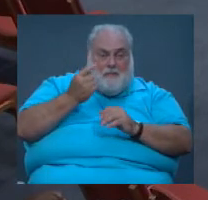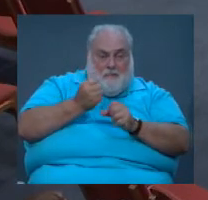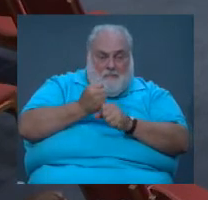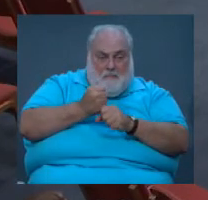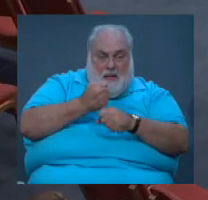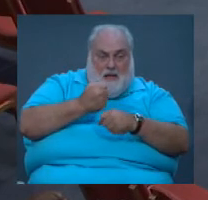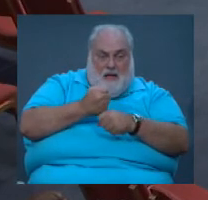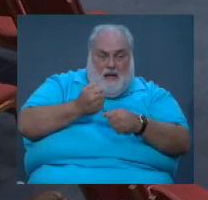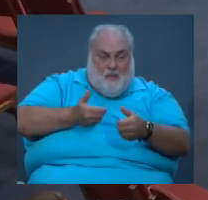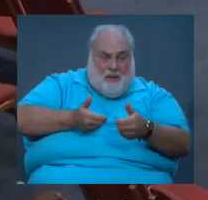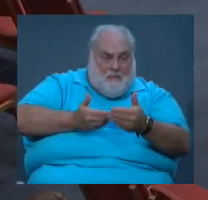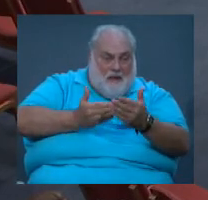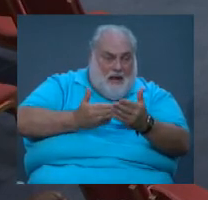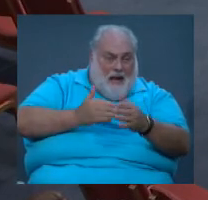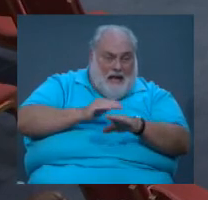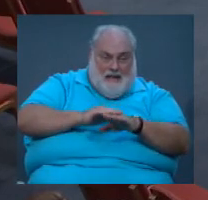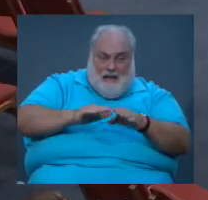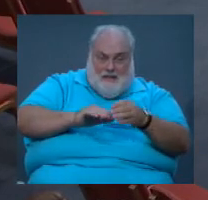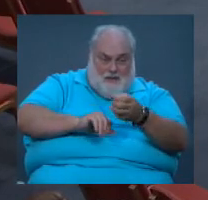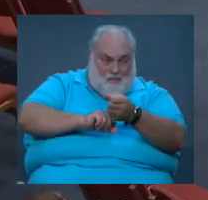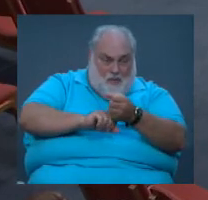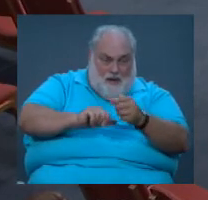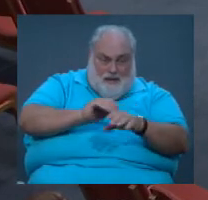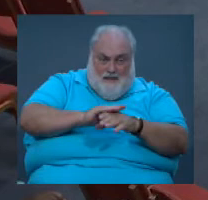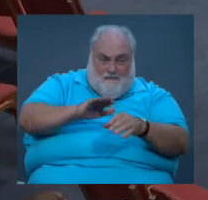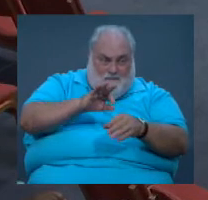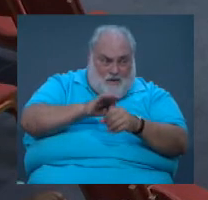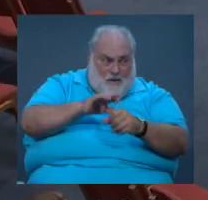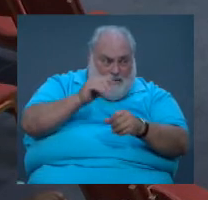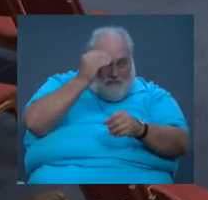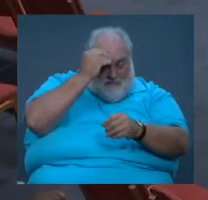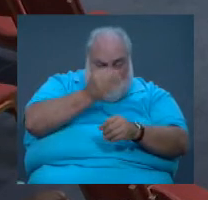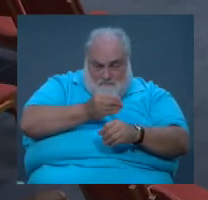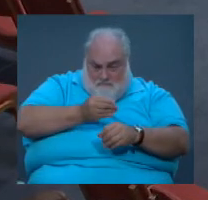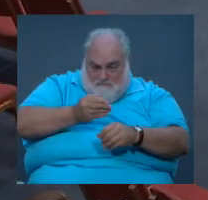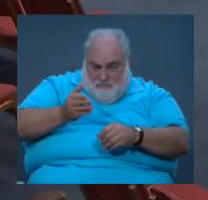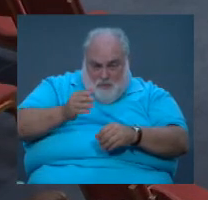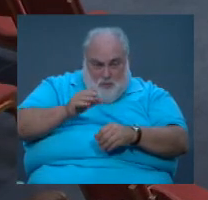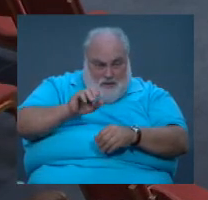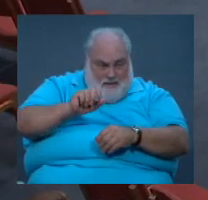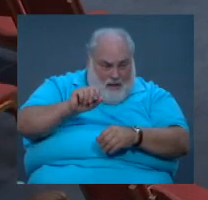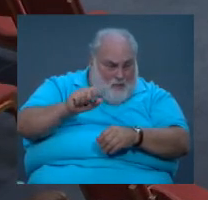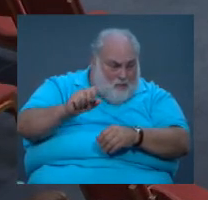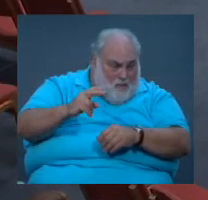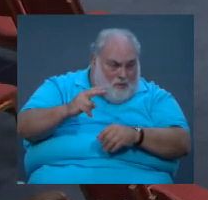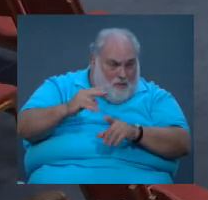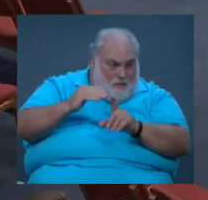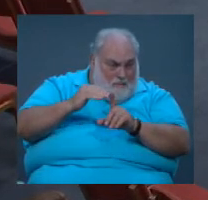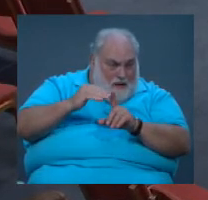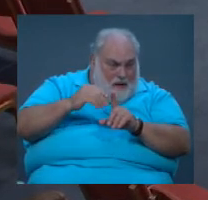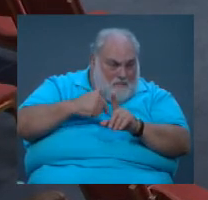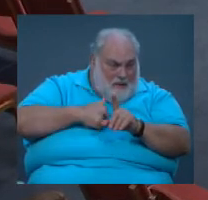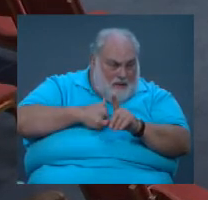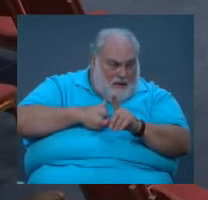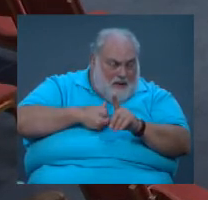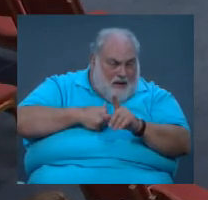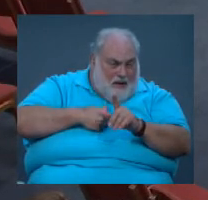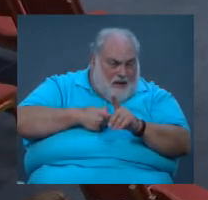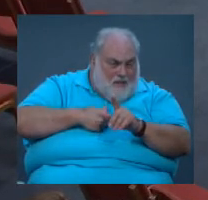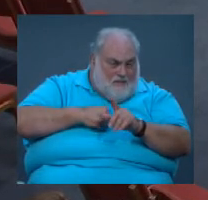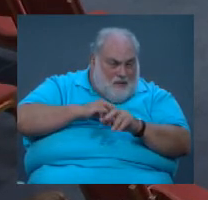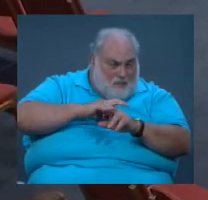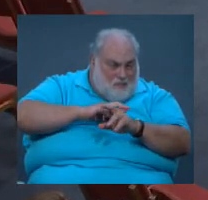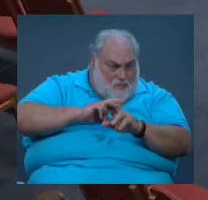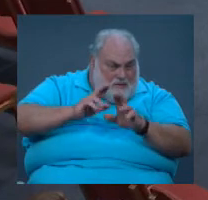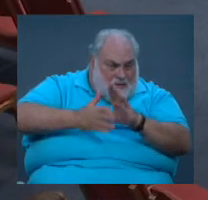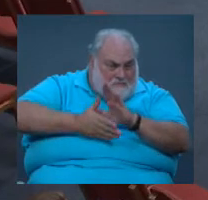recommendation, and I didn't support it. I didn't vote for it, so I just wanted you or Sarah or Bruce, somebody to remind me. And if we have to get ready to get